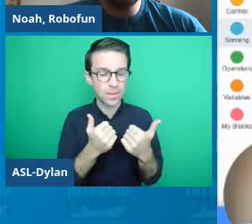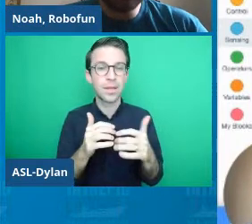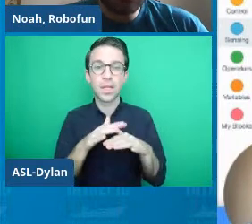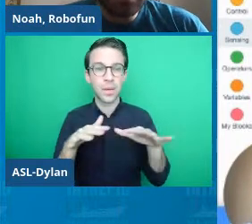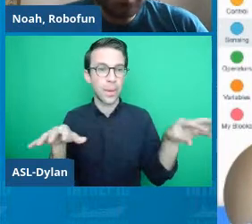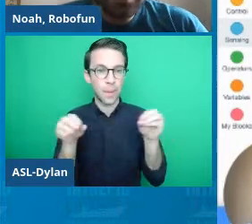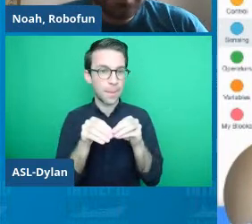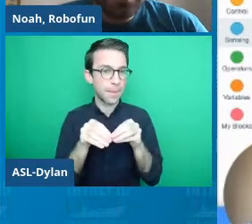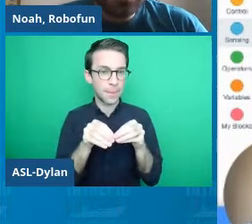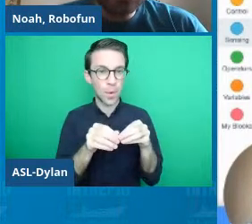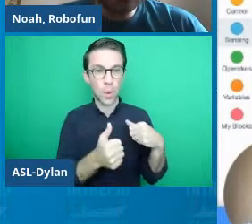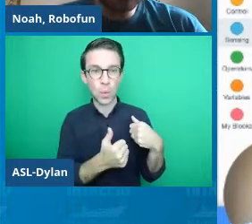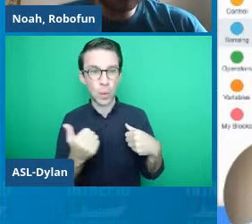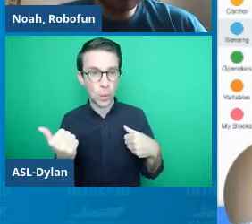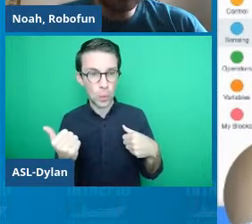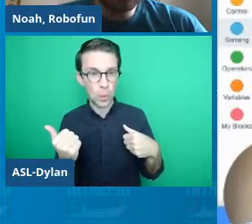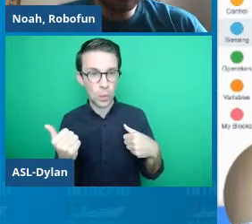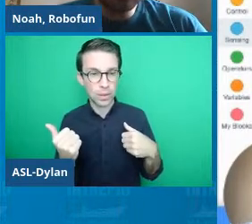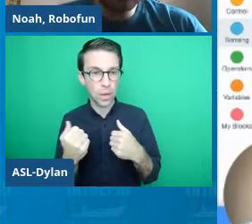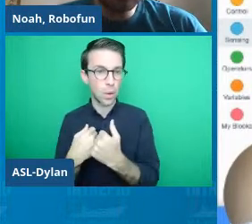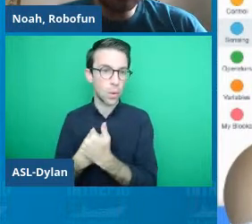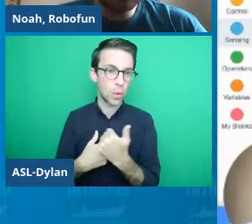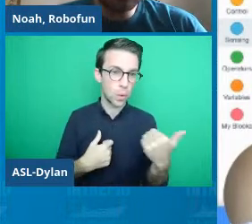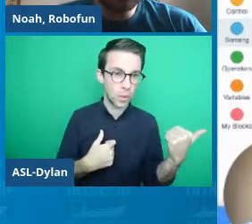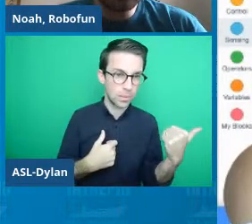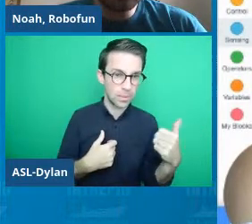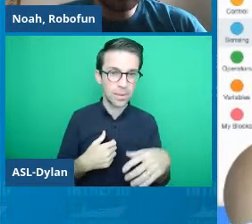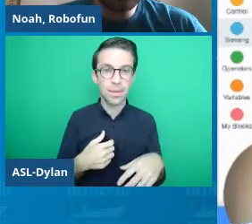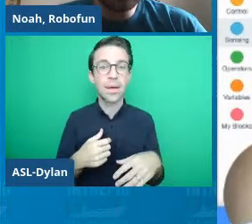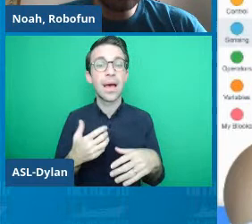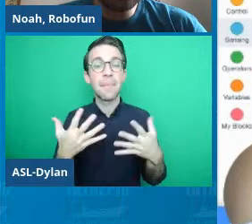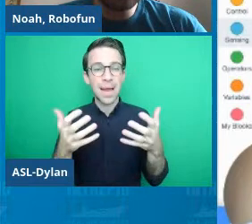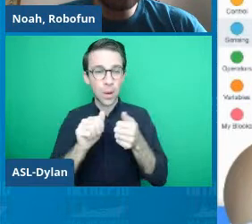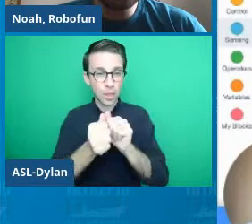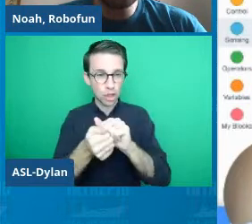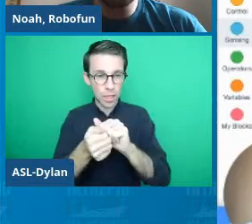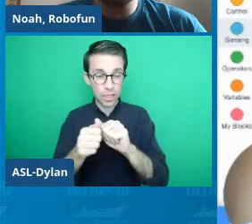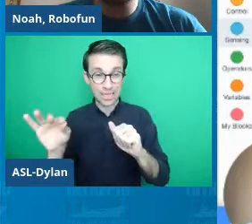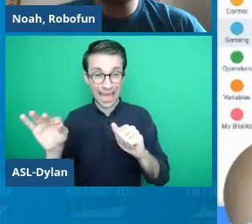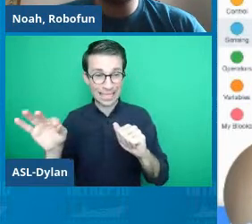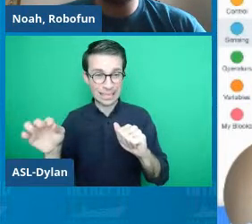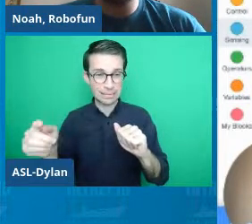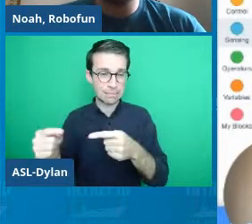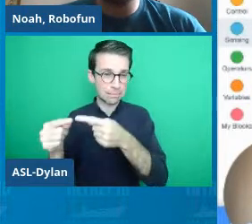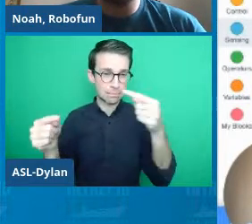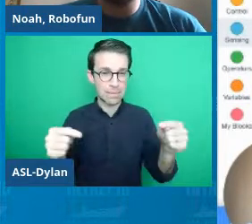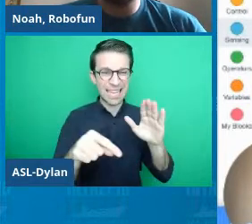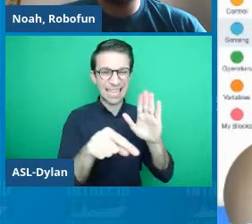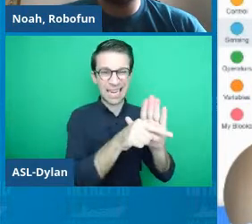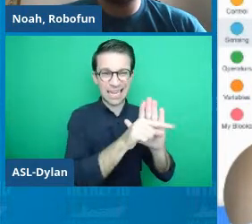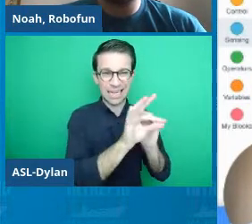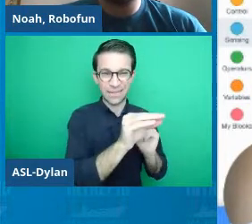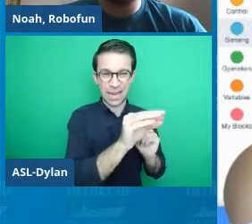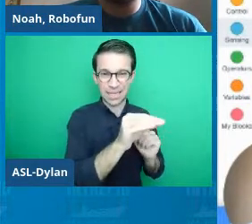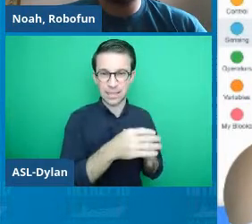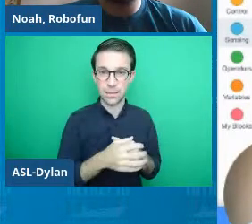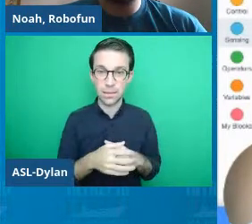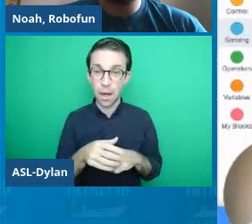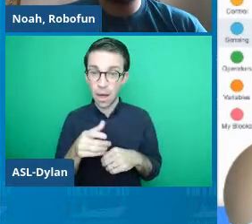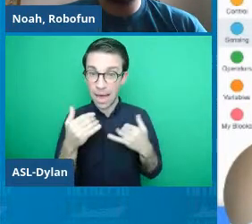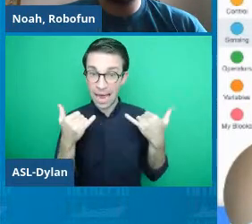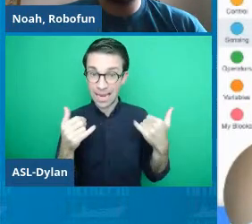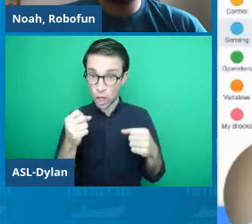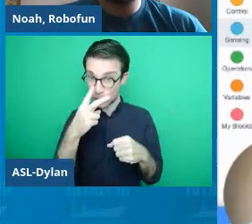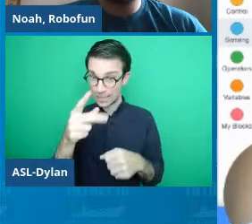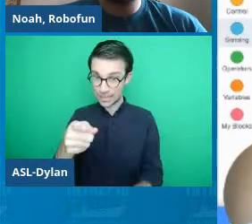I also want to change it to negative 90. Now I'm going to click the green flag. Yeah, and you can even see,